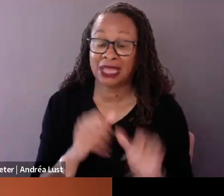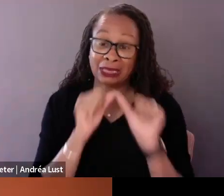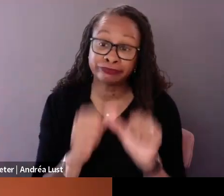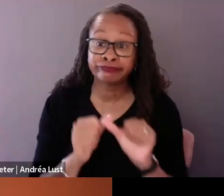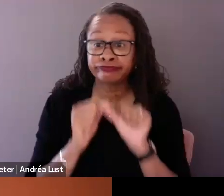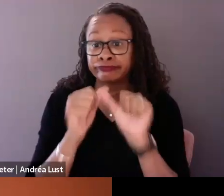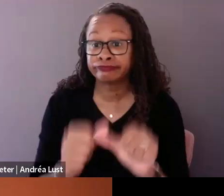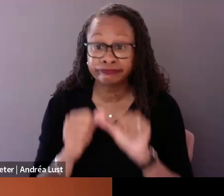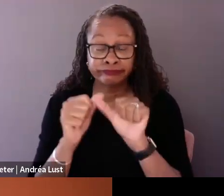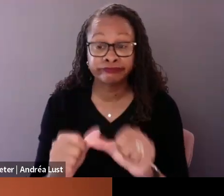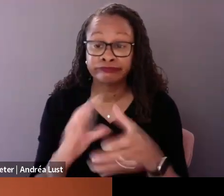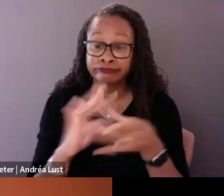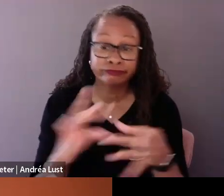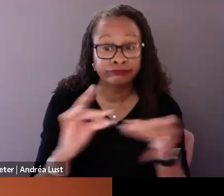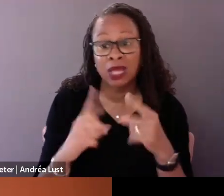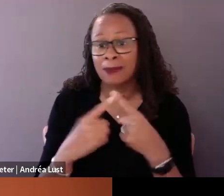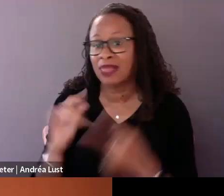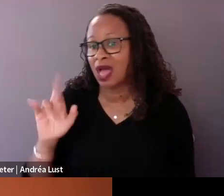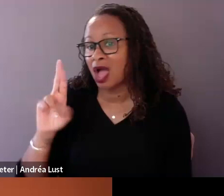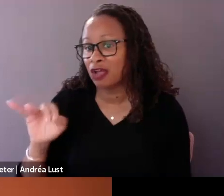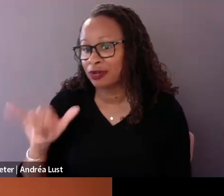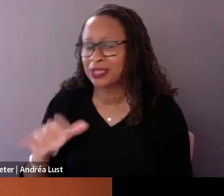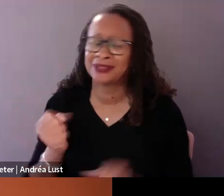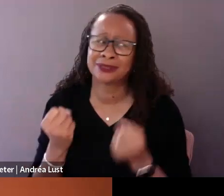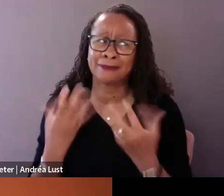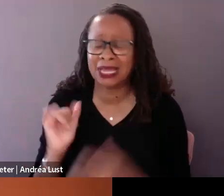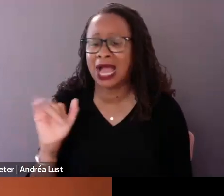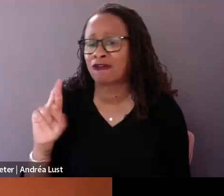on about the irony of, there's many ironies in the story.